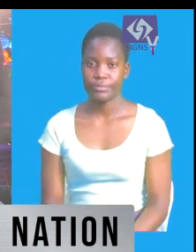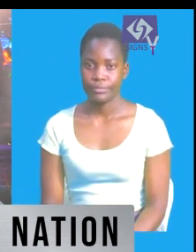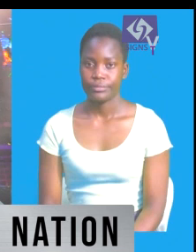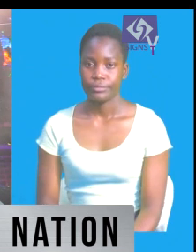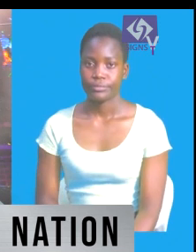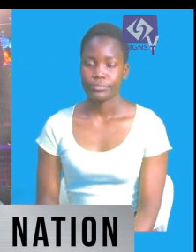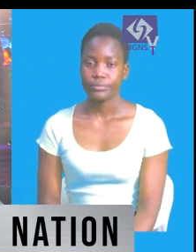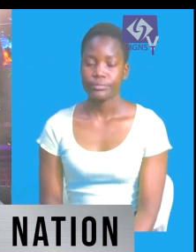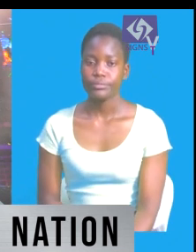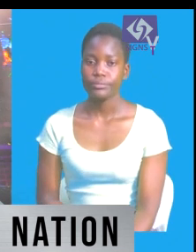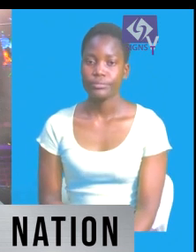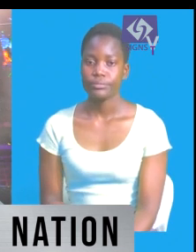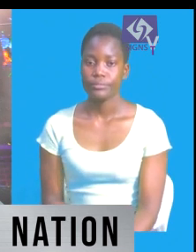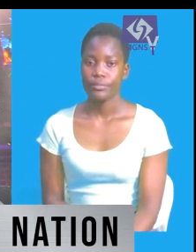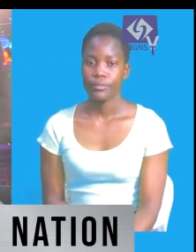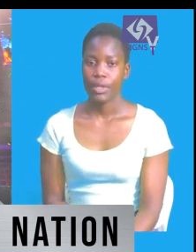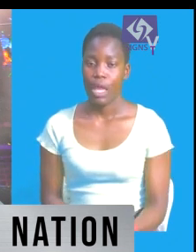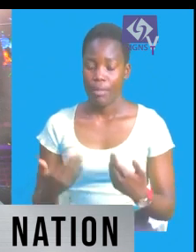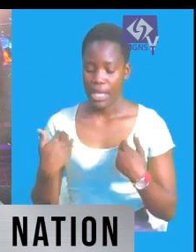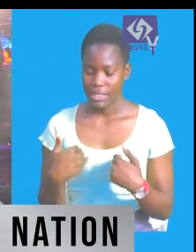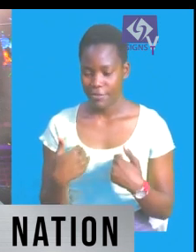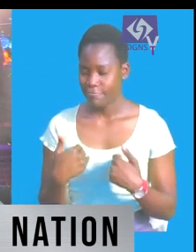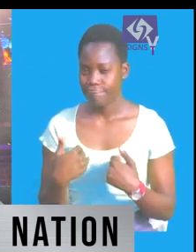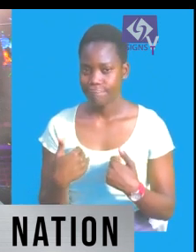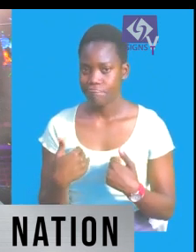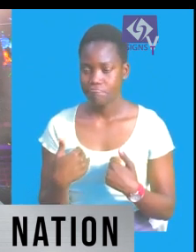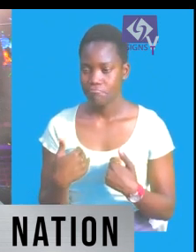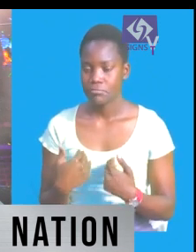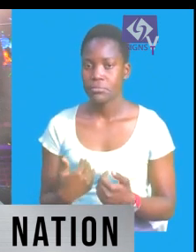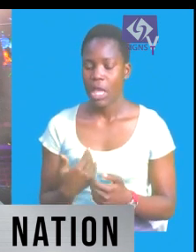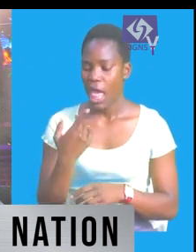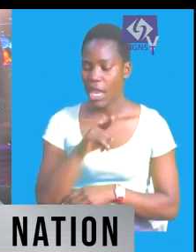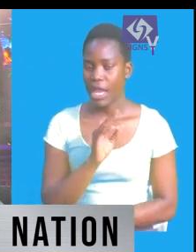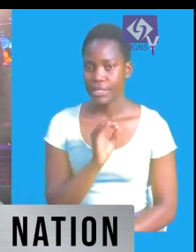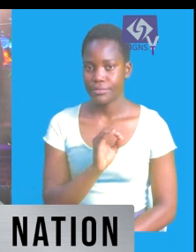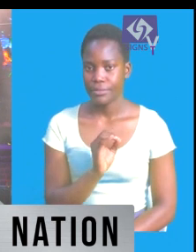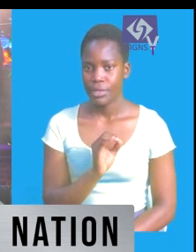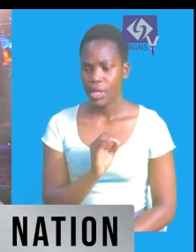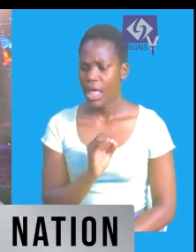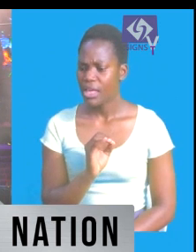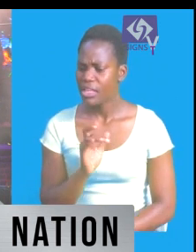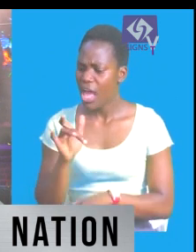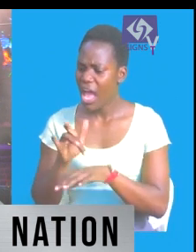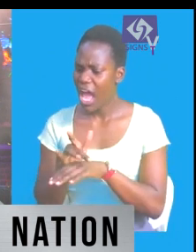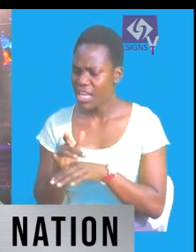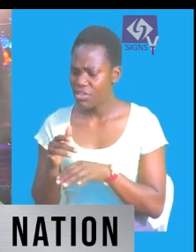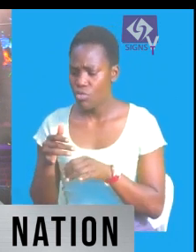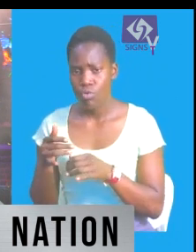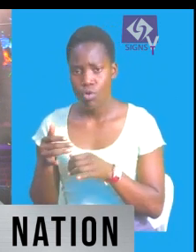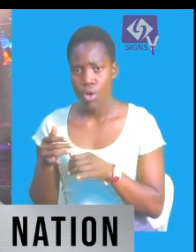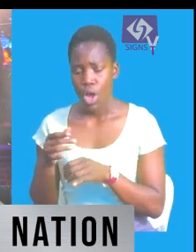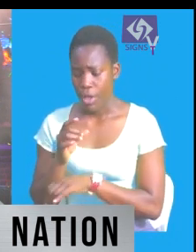Yeah. I don't think it's right. Isn't it too early to panic? Actually, we are